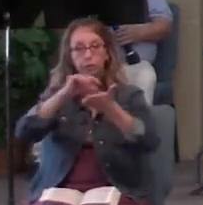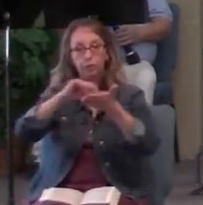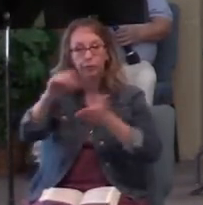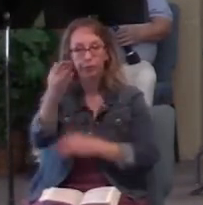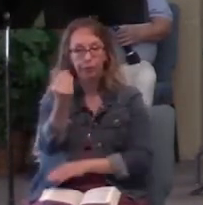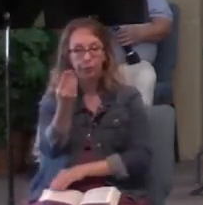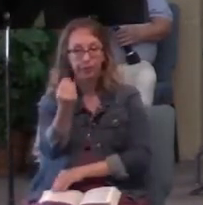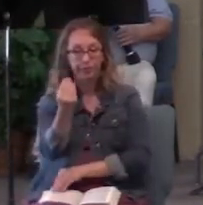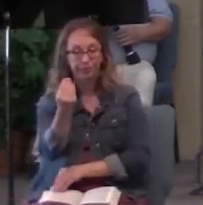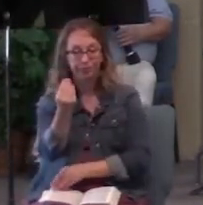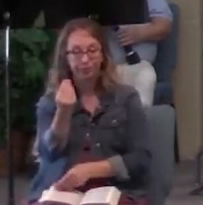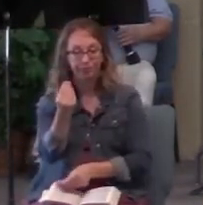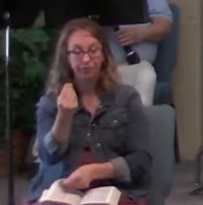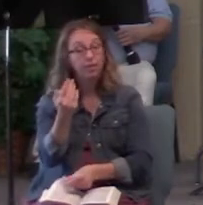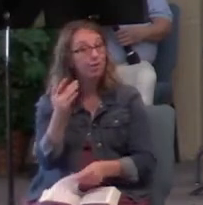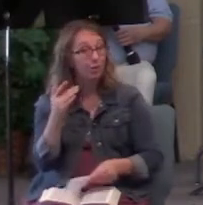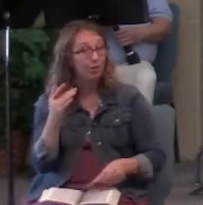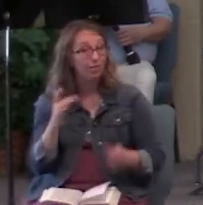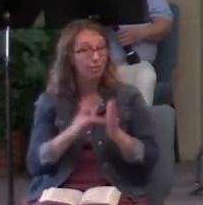Jesus gave His life